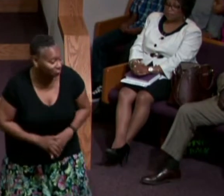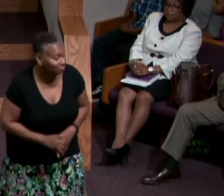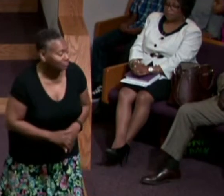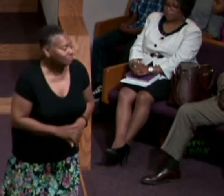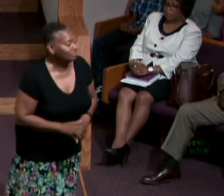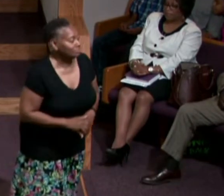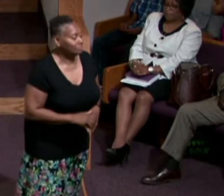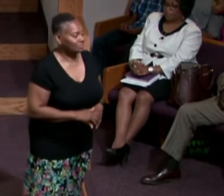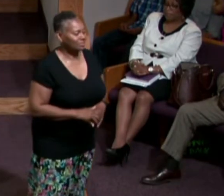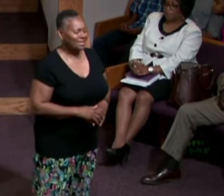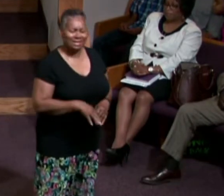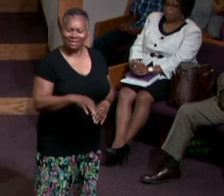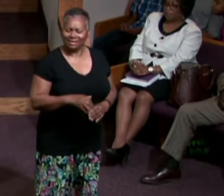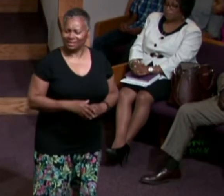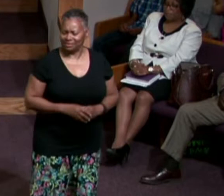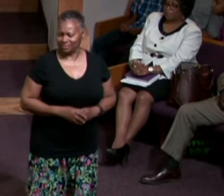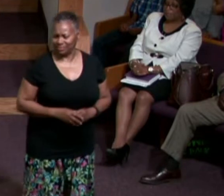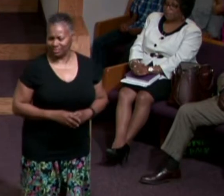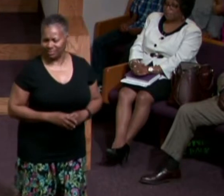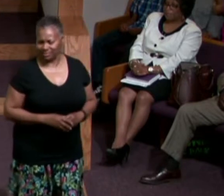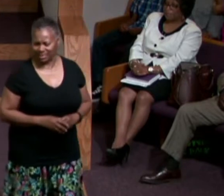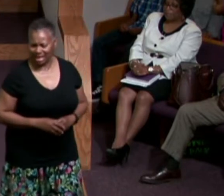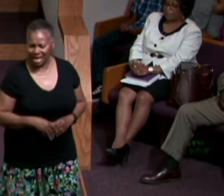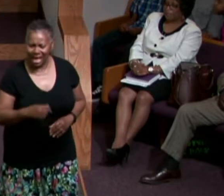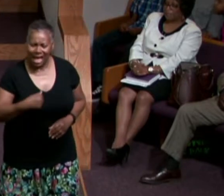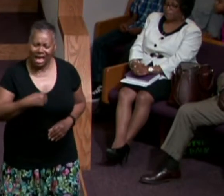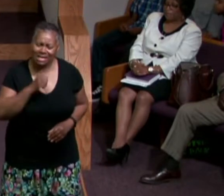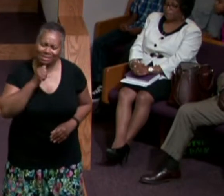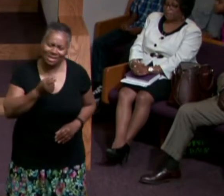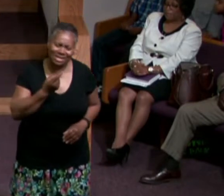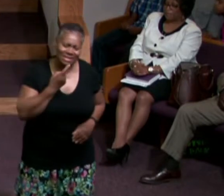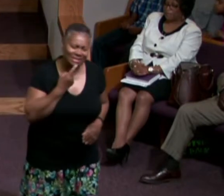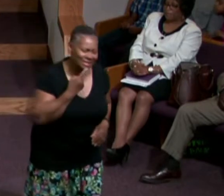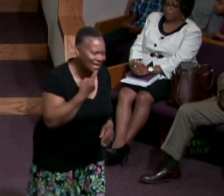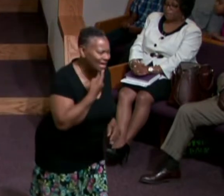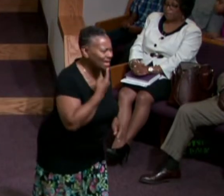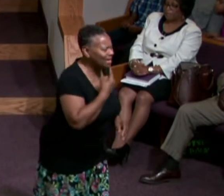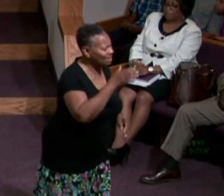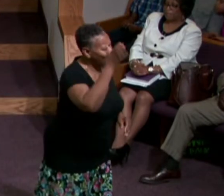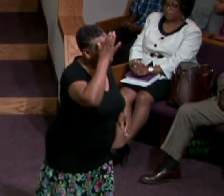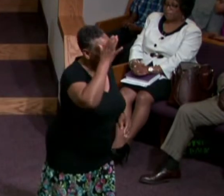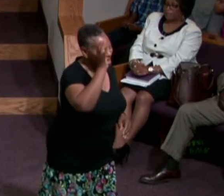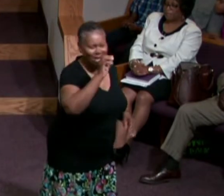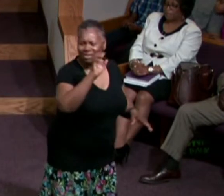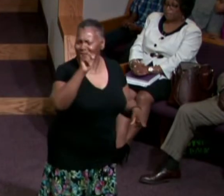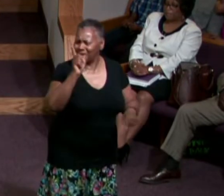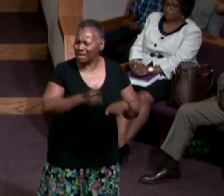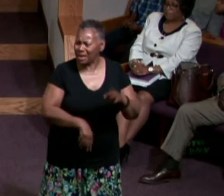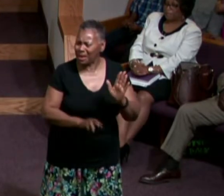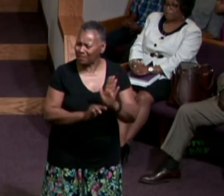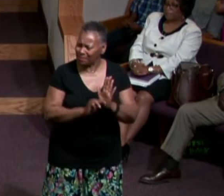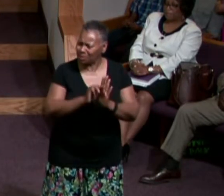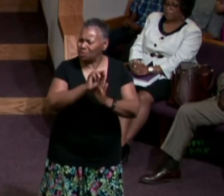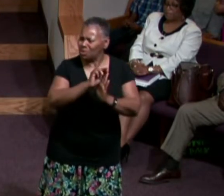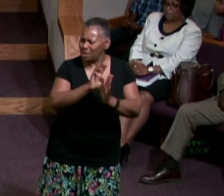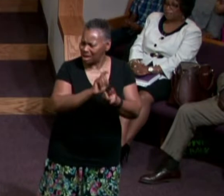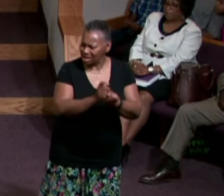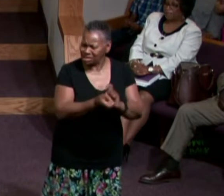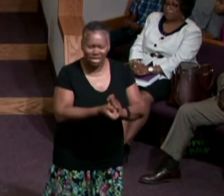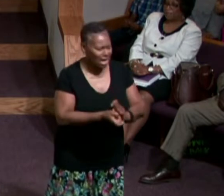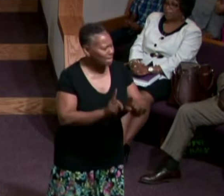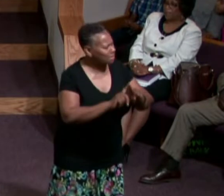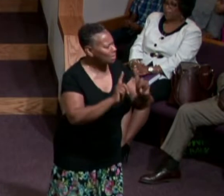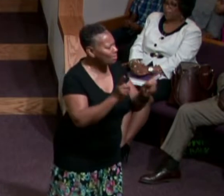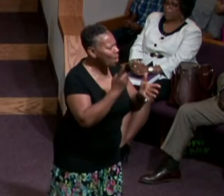Now, this is not to say that a father cannot mature and change, but the reality is, as Fritz Wilson used to say, what you